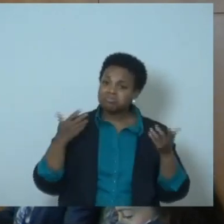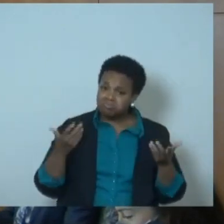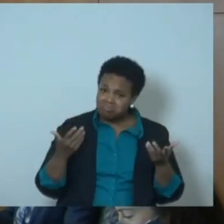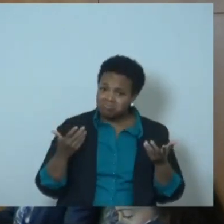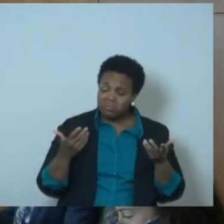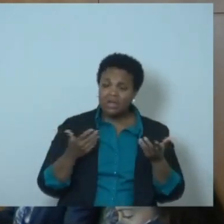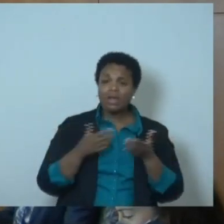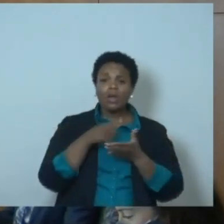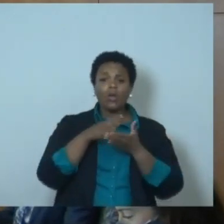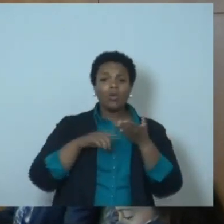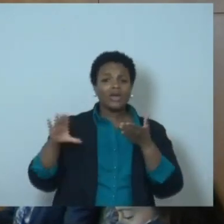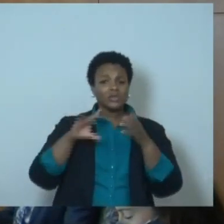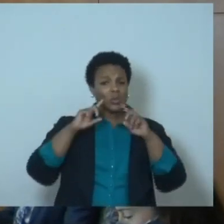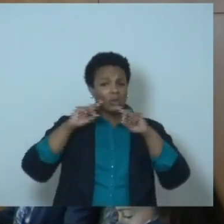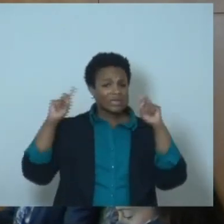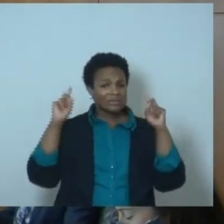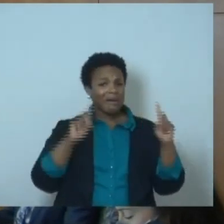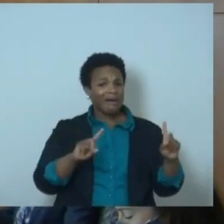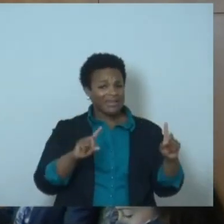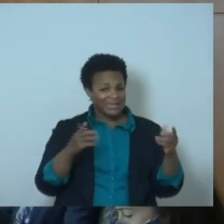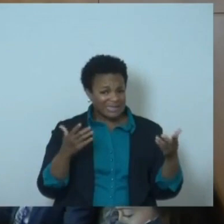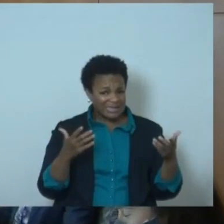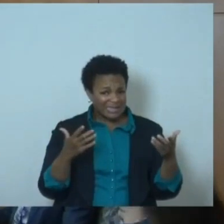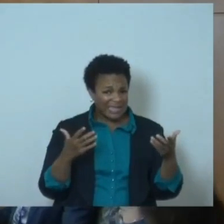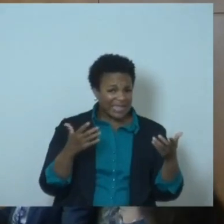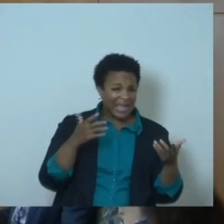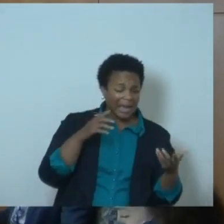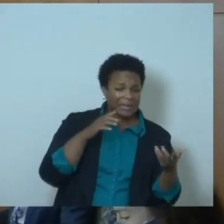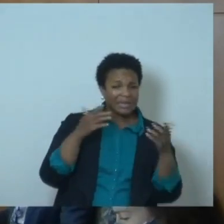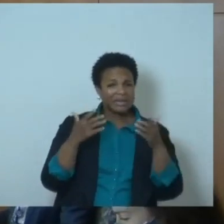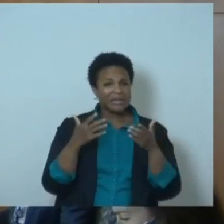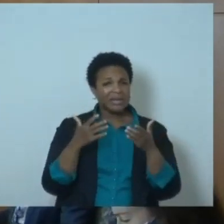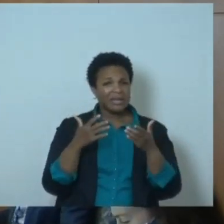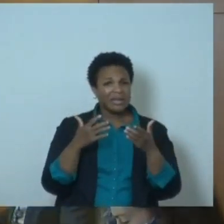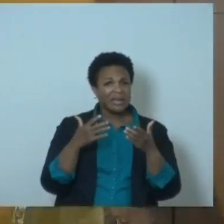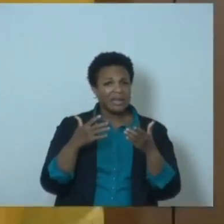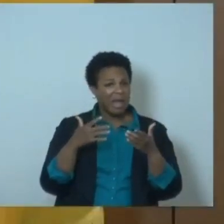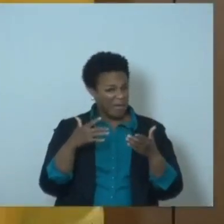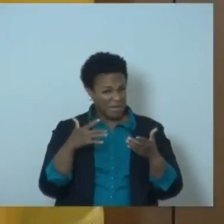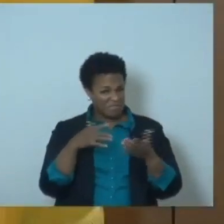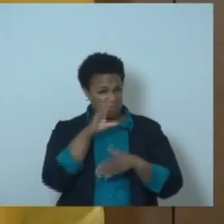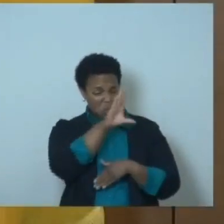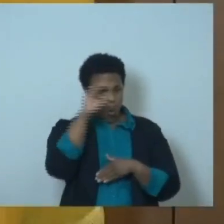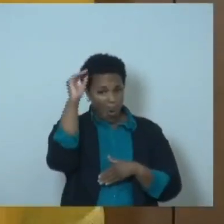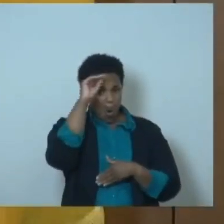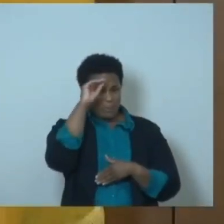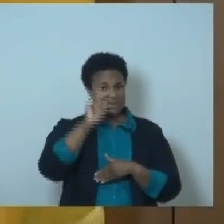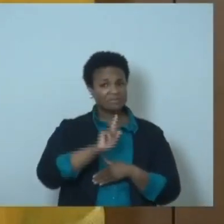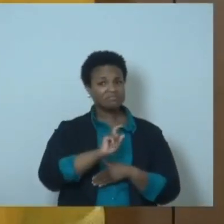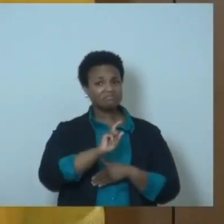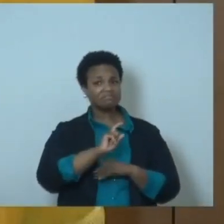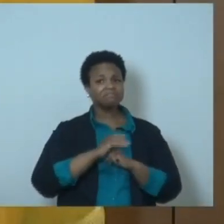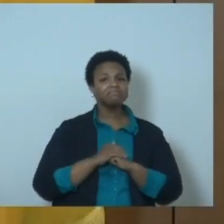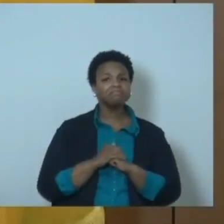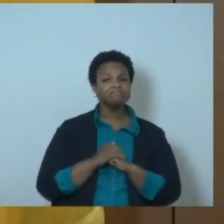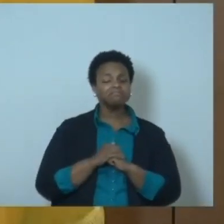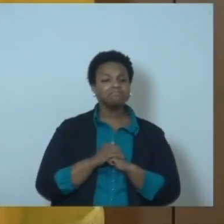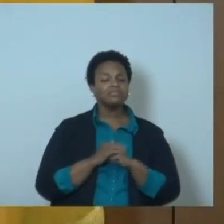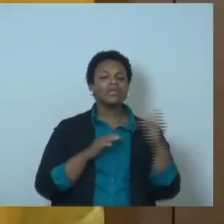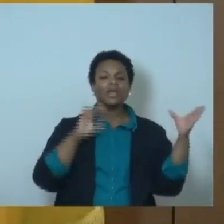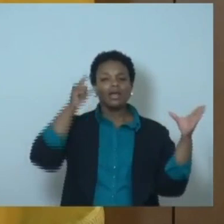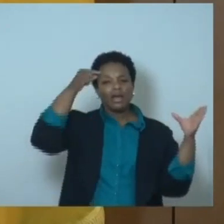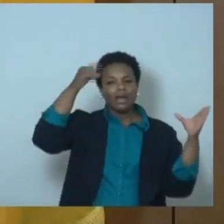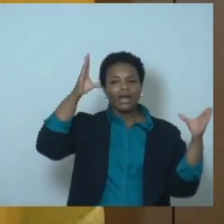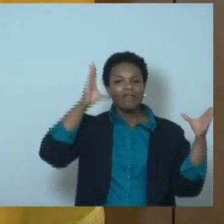of an acceptable attitude to have in other parts of the state? I don't, and I want to be careful about that. Look, New Mexicans,